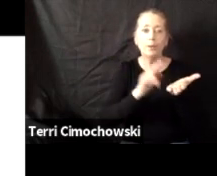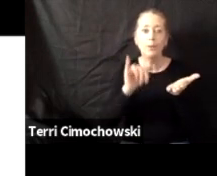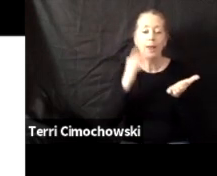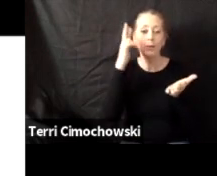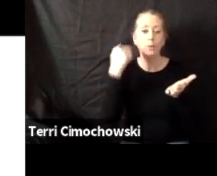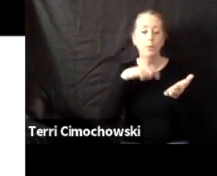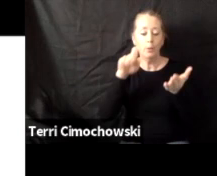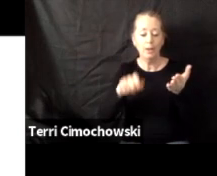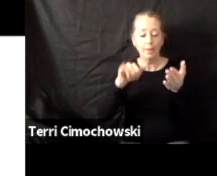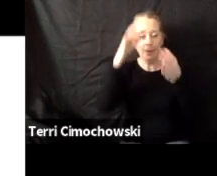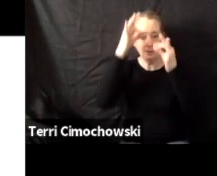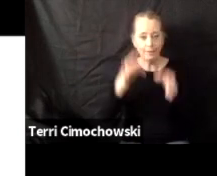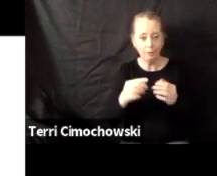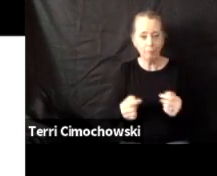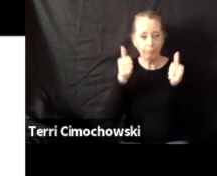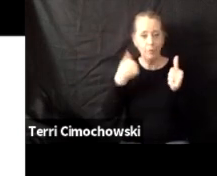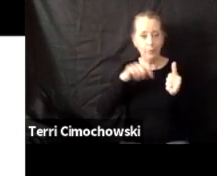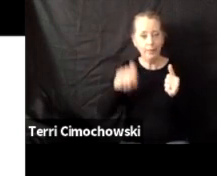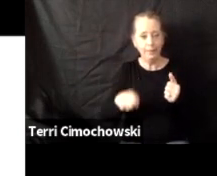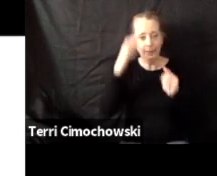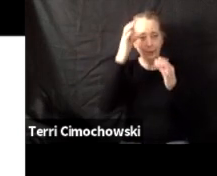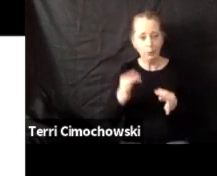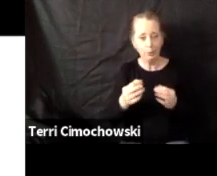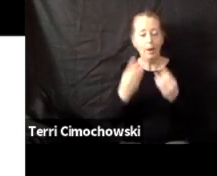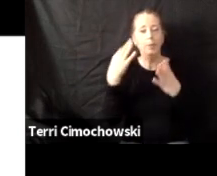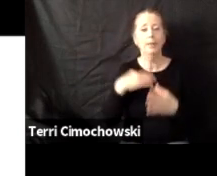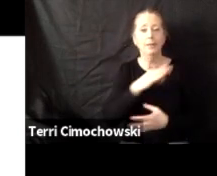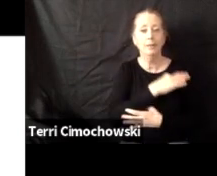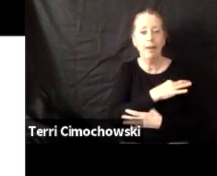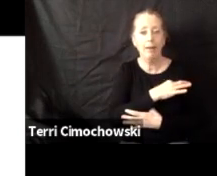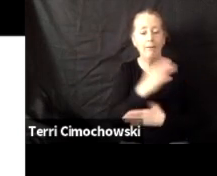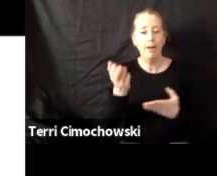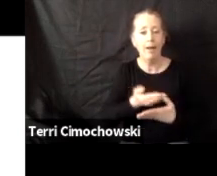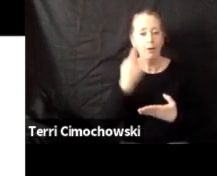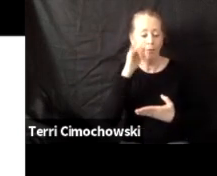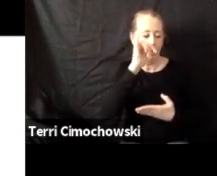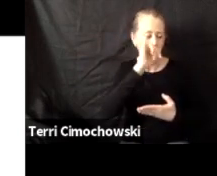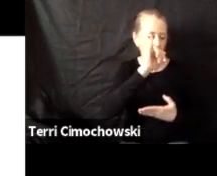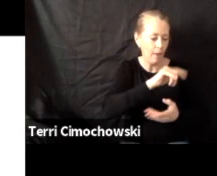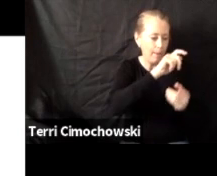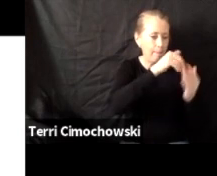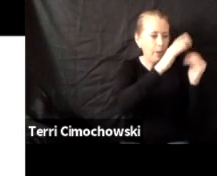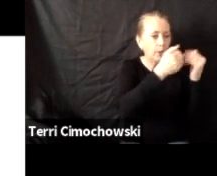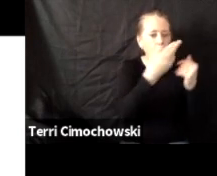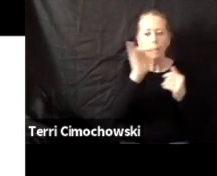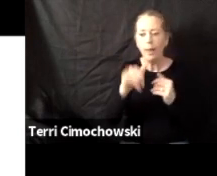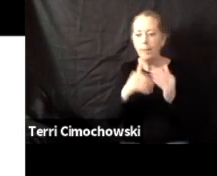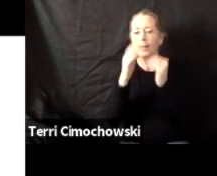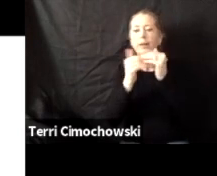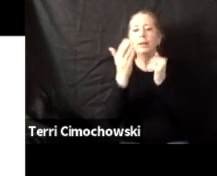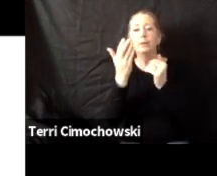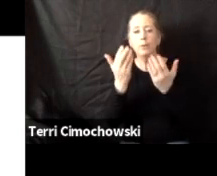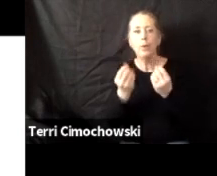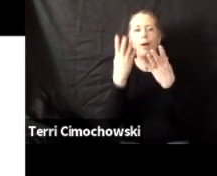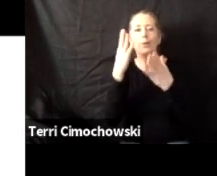fast, is we needed to determine how many staff we need to hire for this building. And that's bottom line is how many